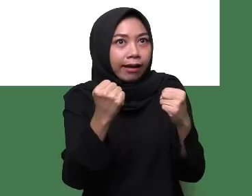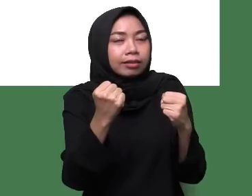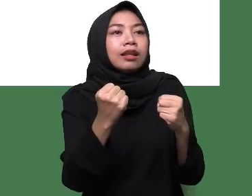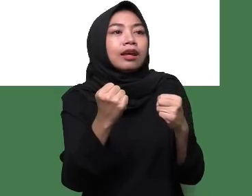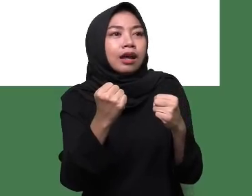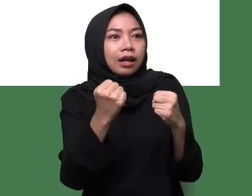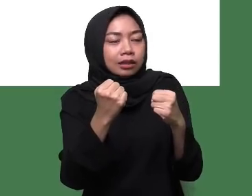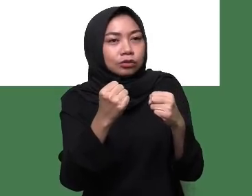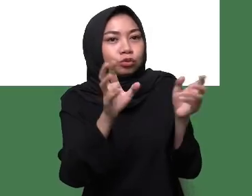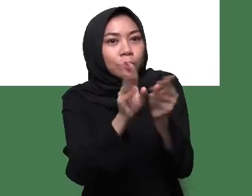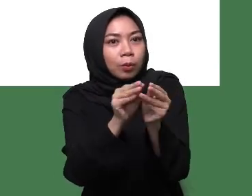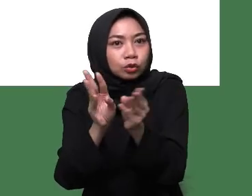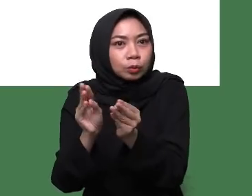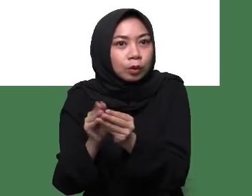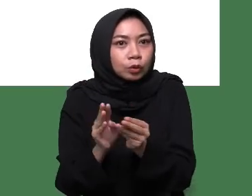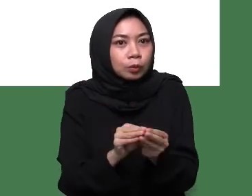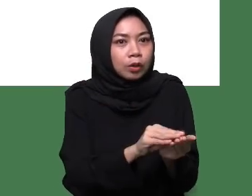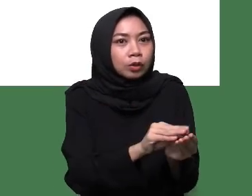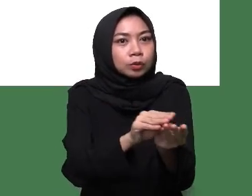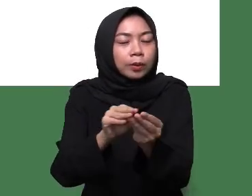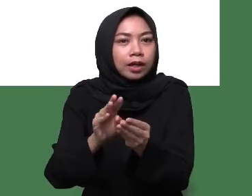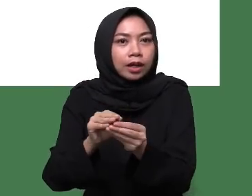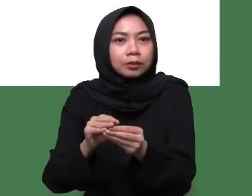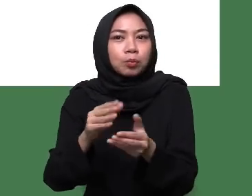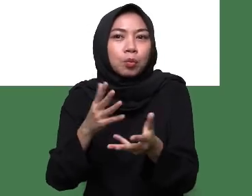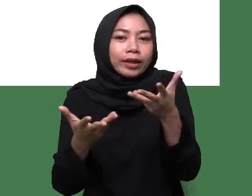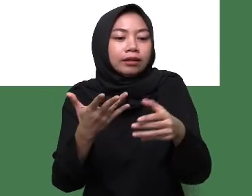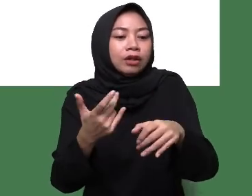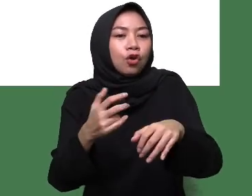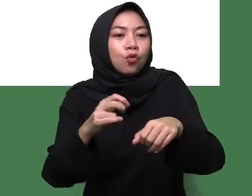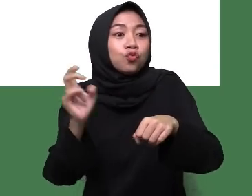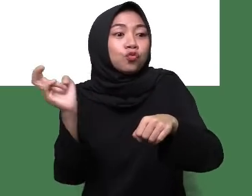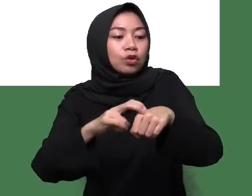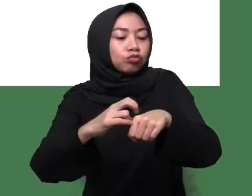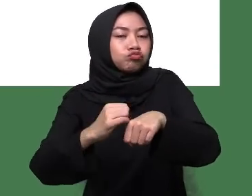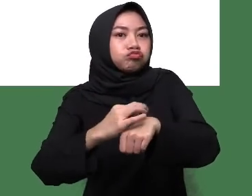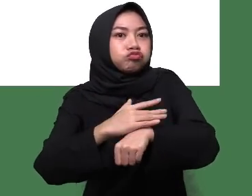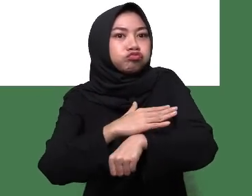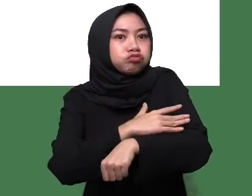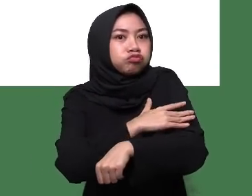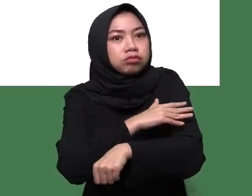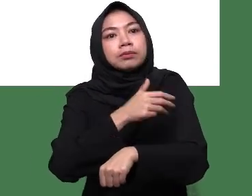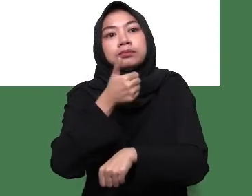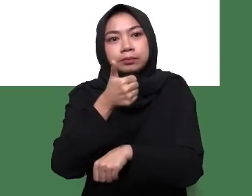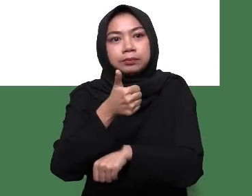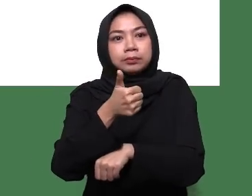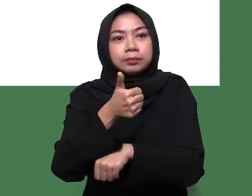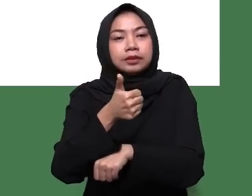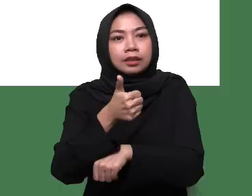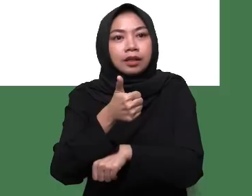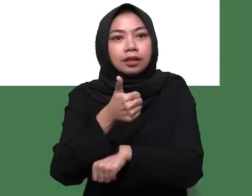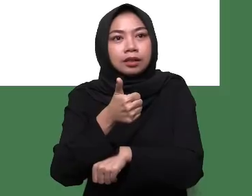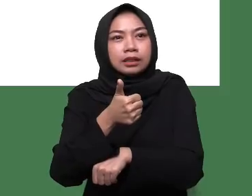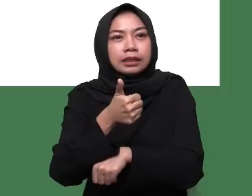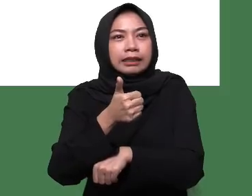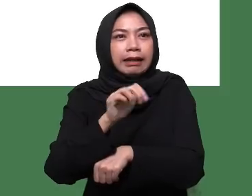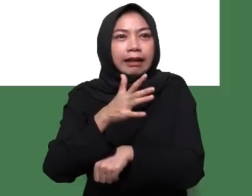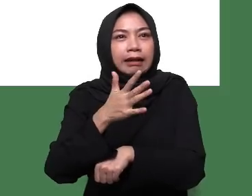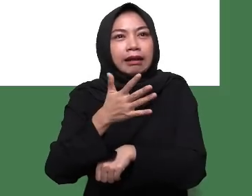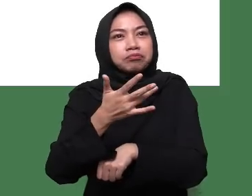is because recovered livestock can still carry the virus in the oropharynx for more than 28